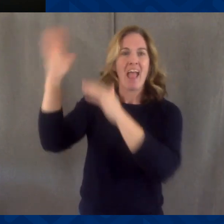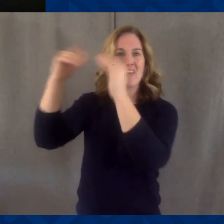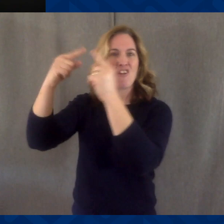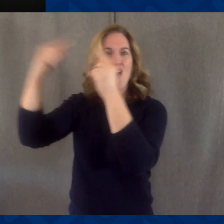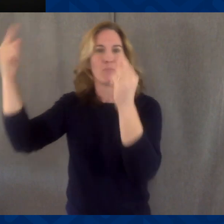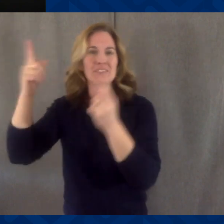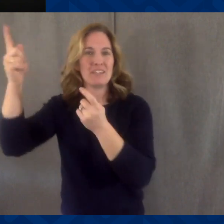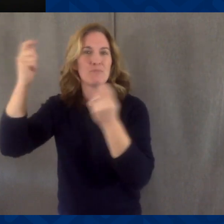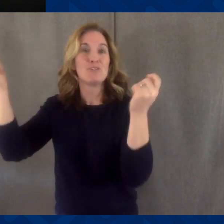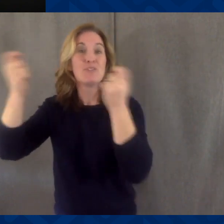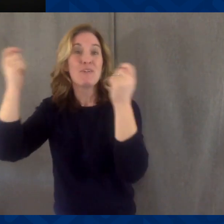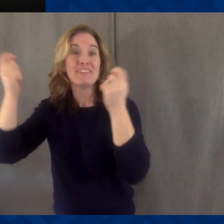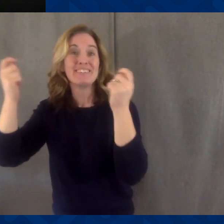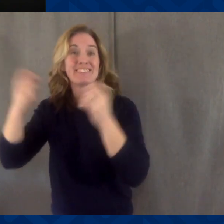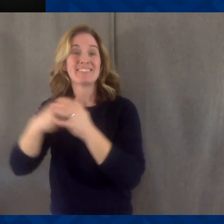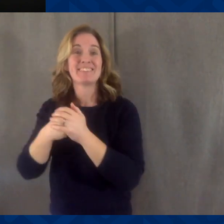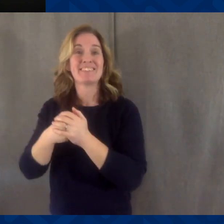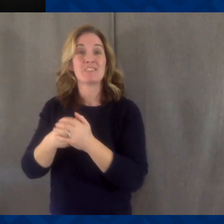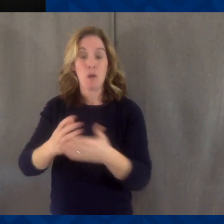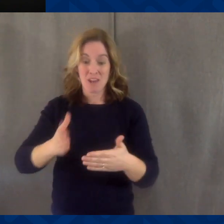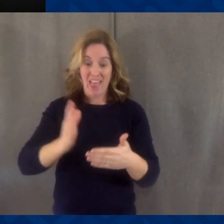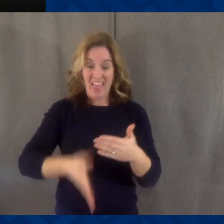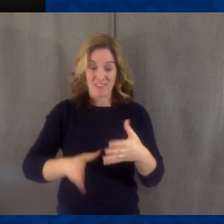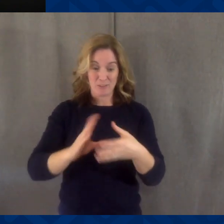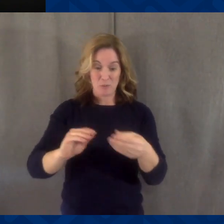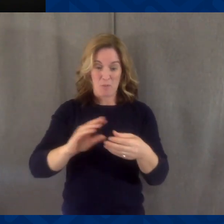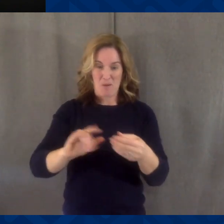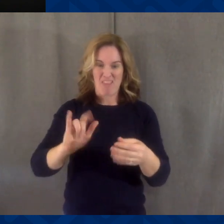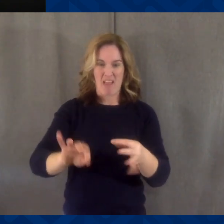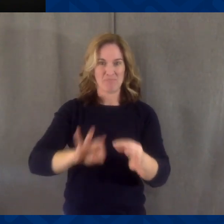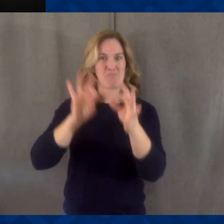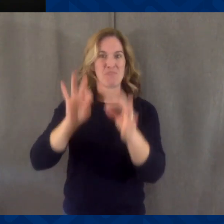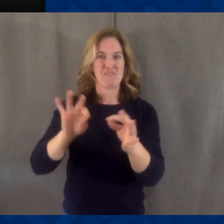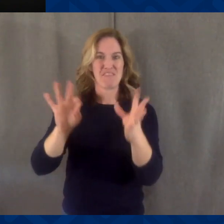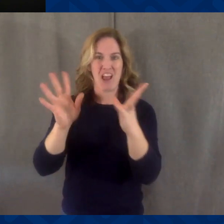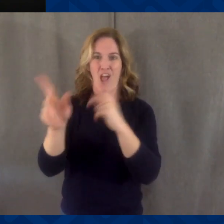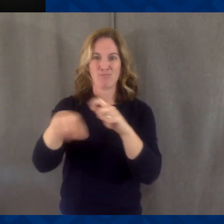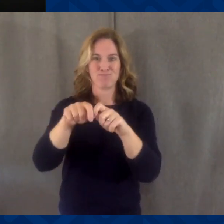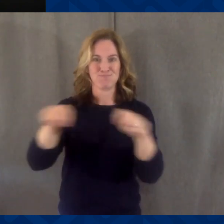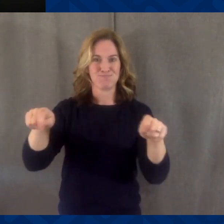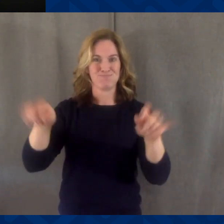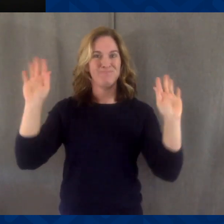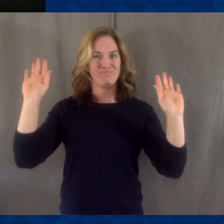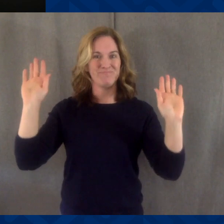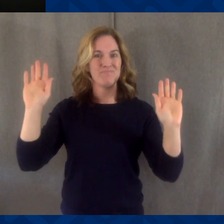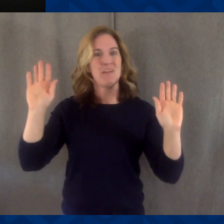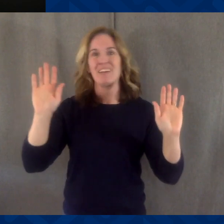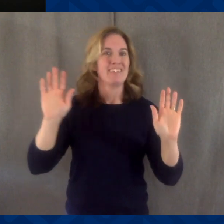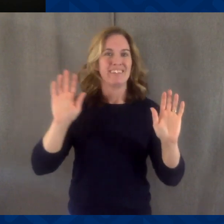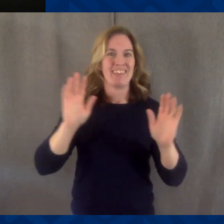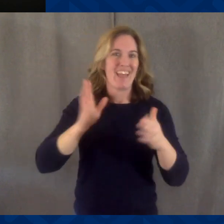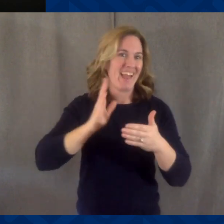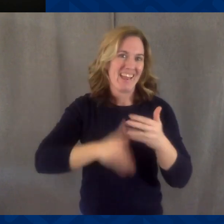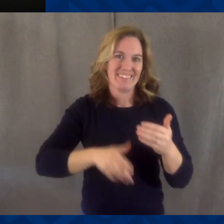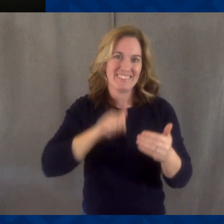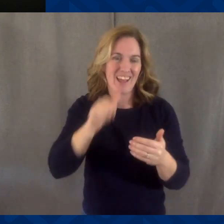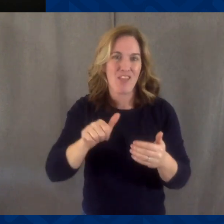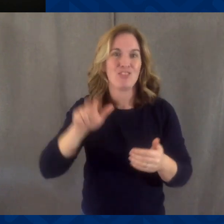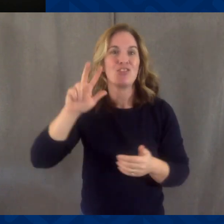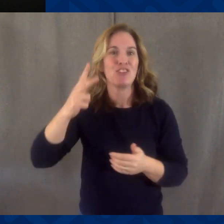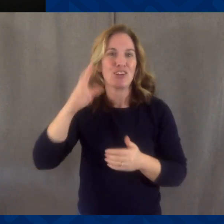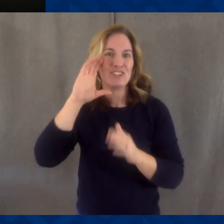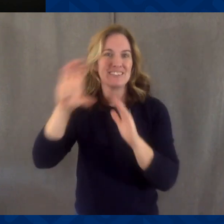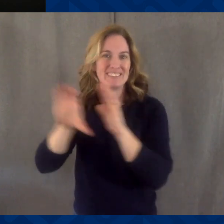perfect place to end the story. But unfortunately, it doesn't end there. This takes me to my third scene that I'm calling